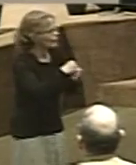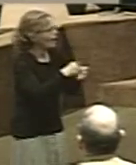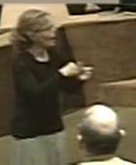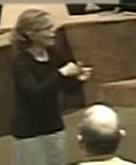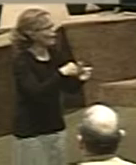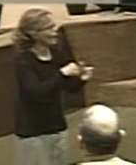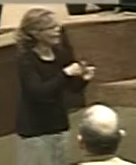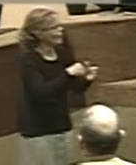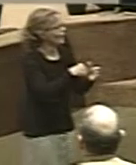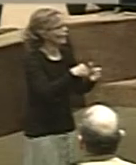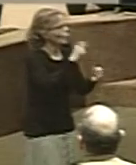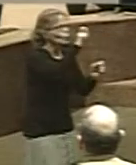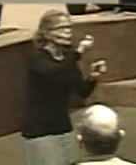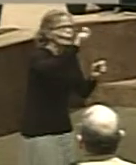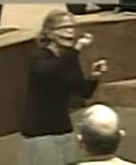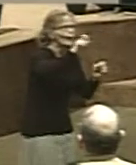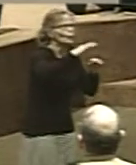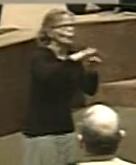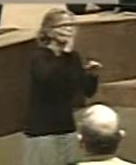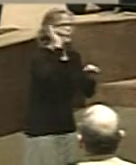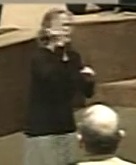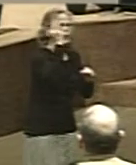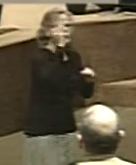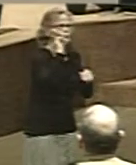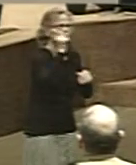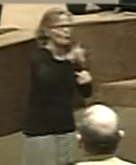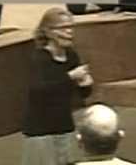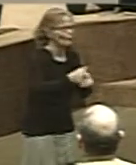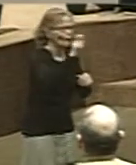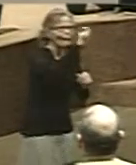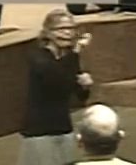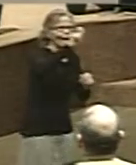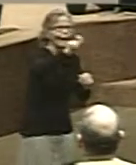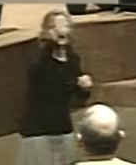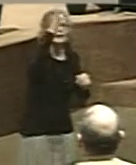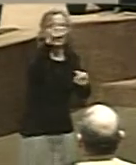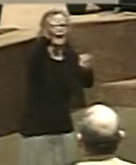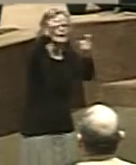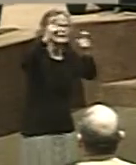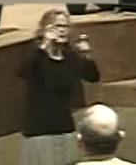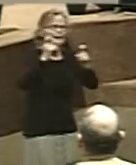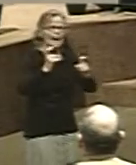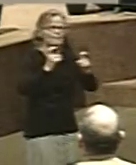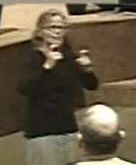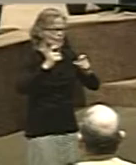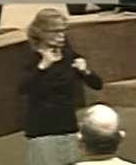Write that on your mirror tomorrow morning. God, give me a raw,